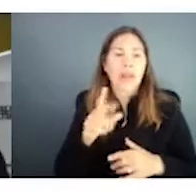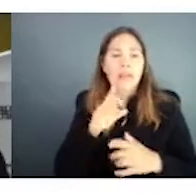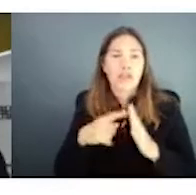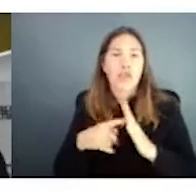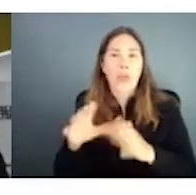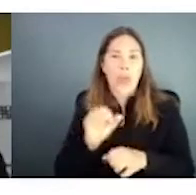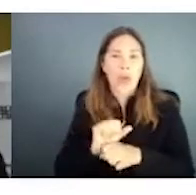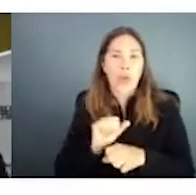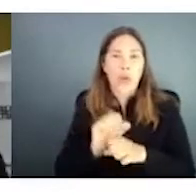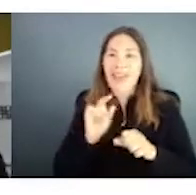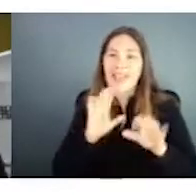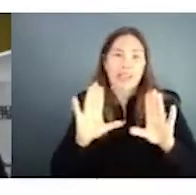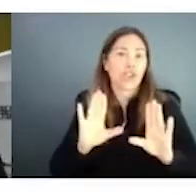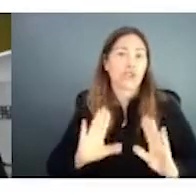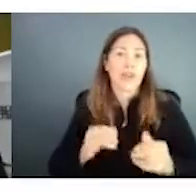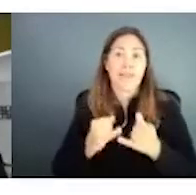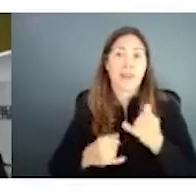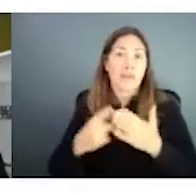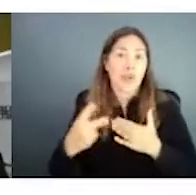is a great final project.